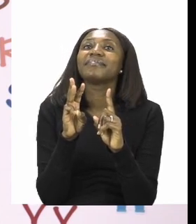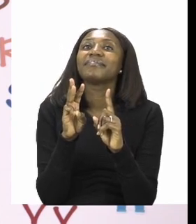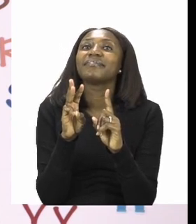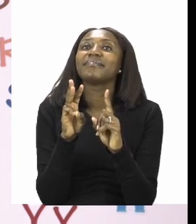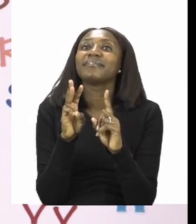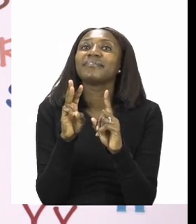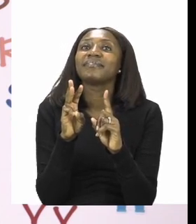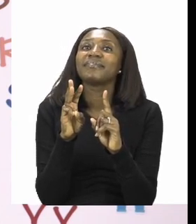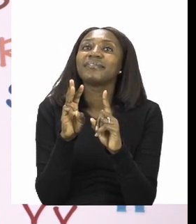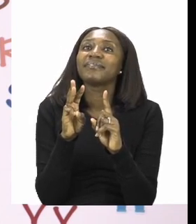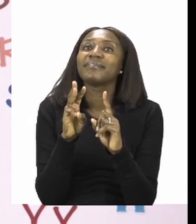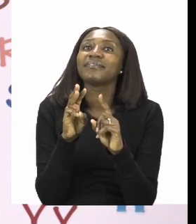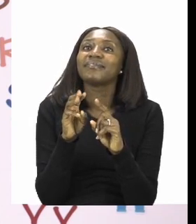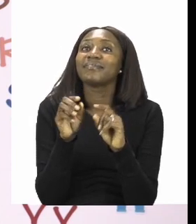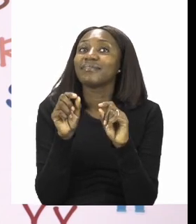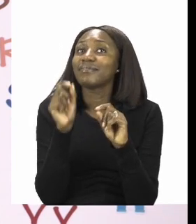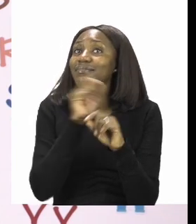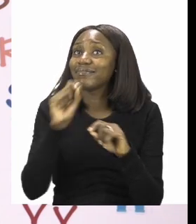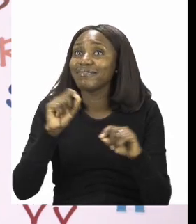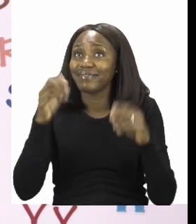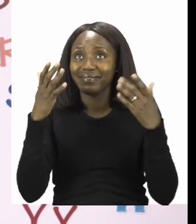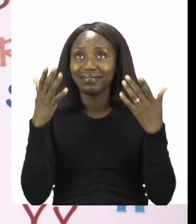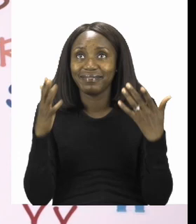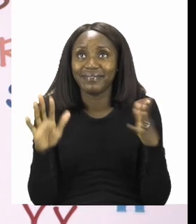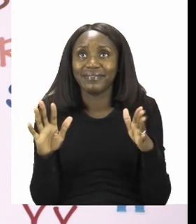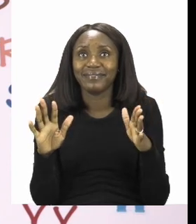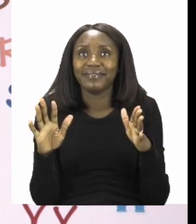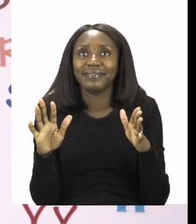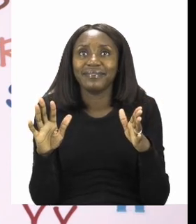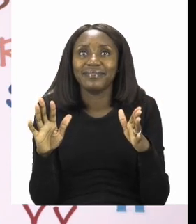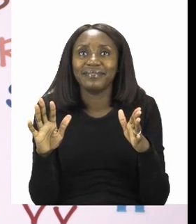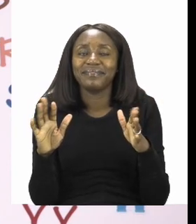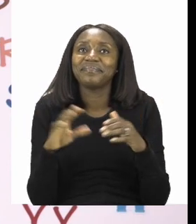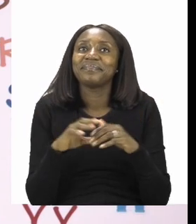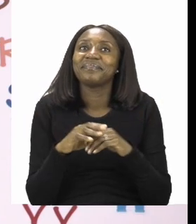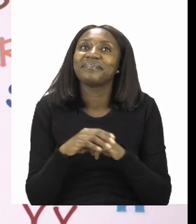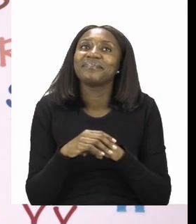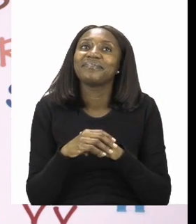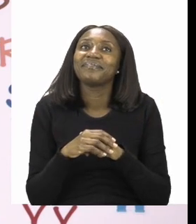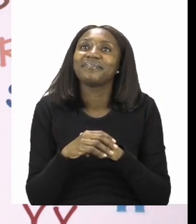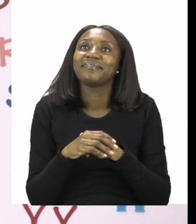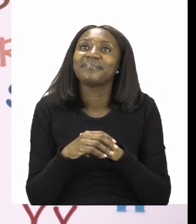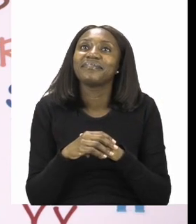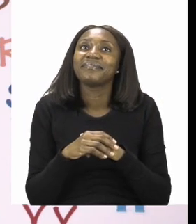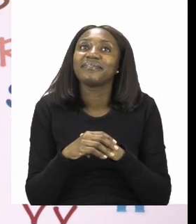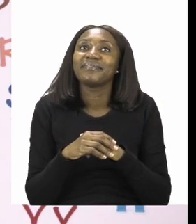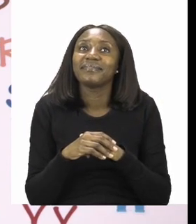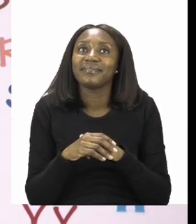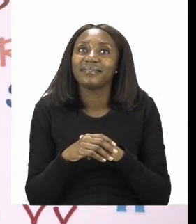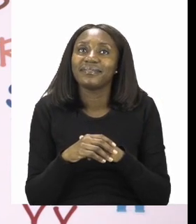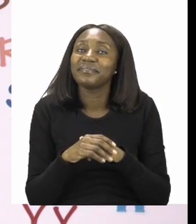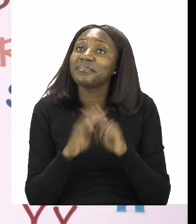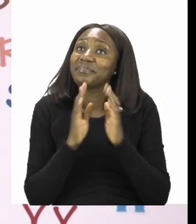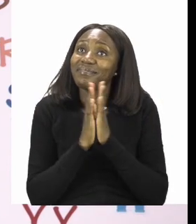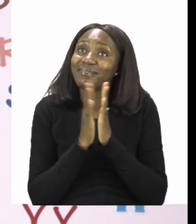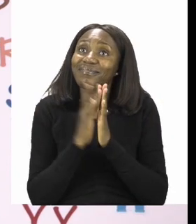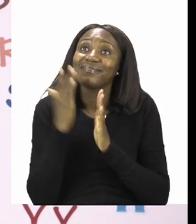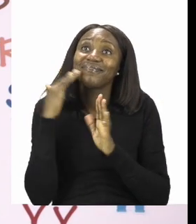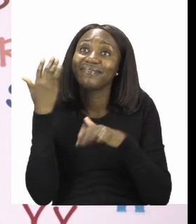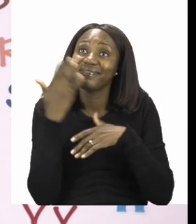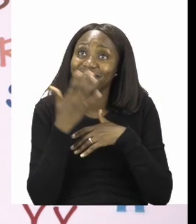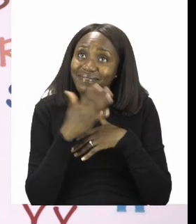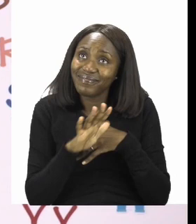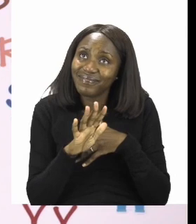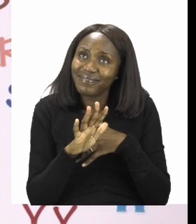our number 16, a 1 and a 6. When you're done with all of this, my dear friends,